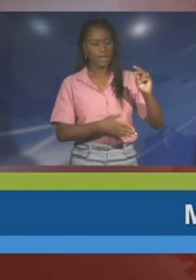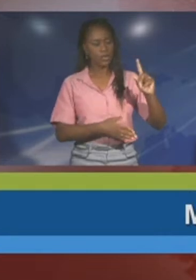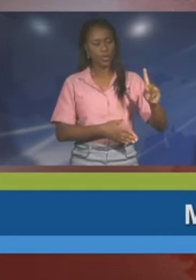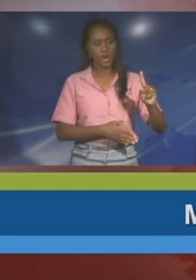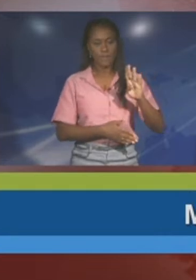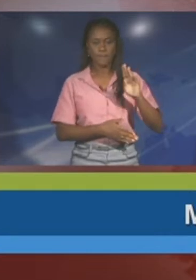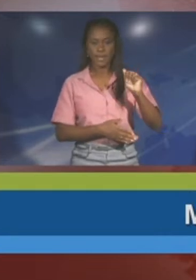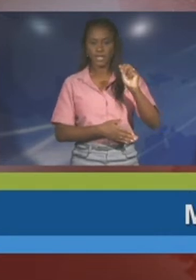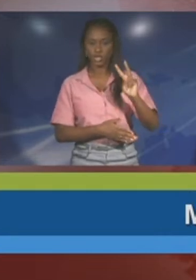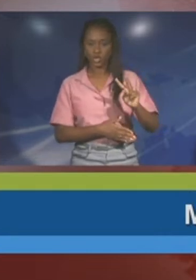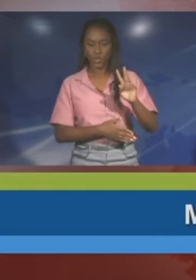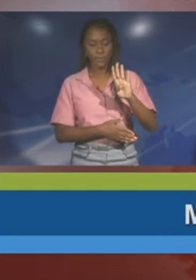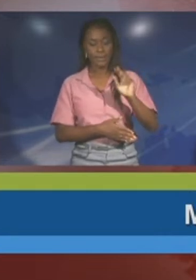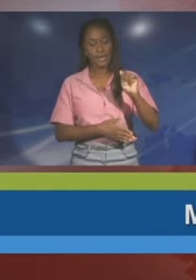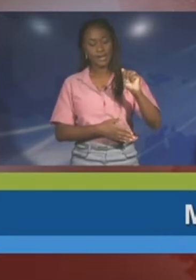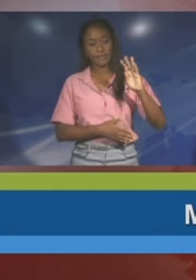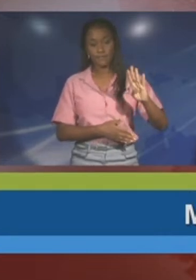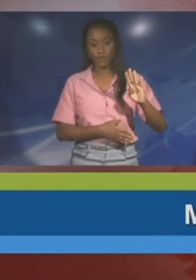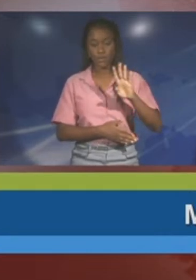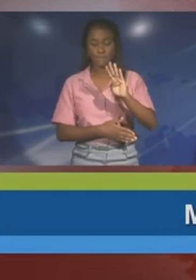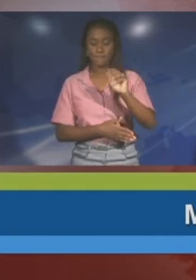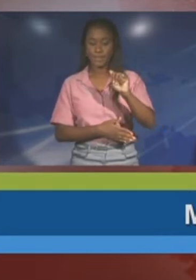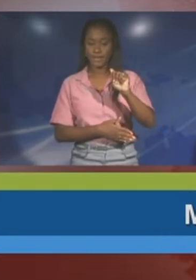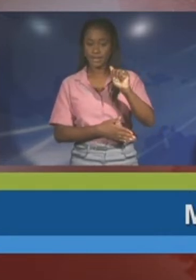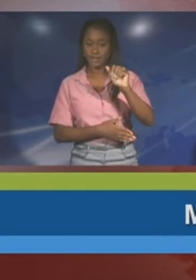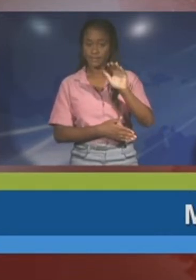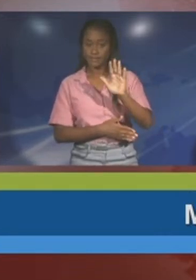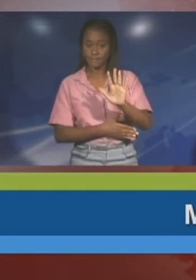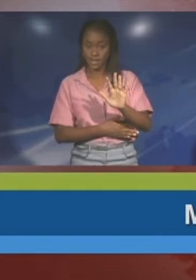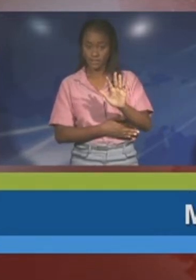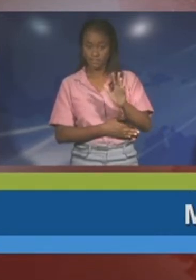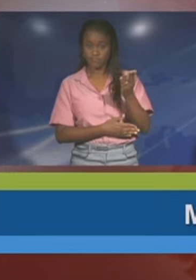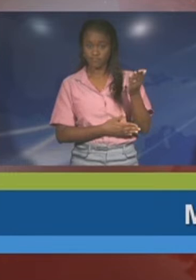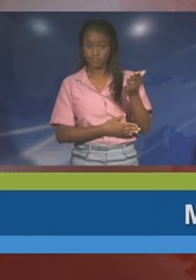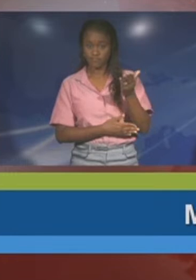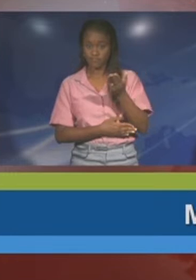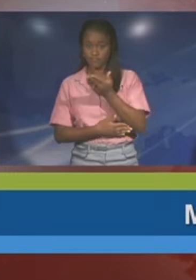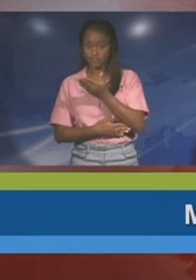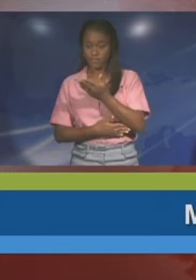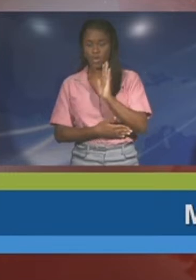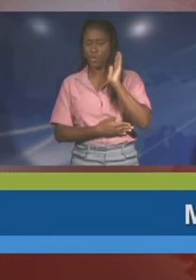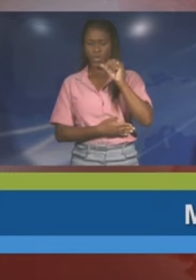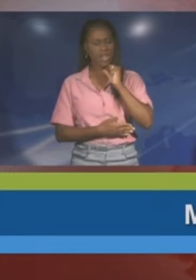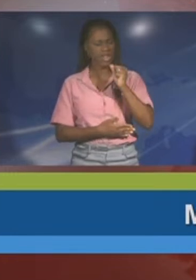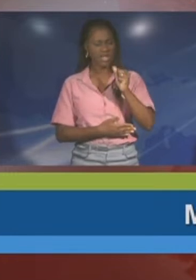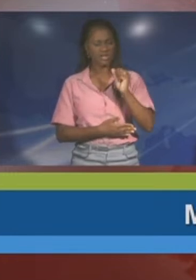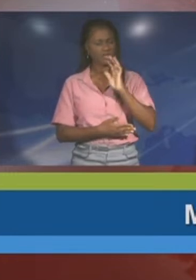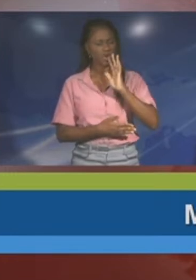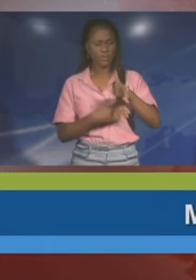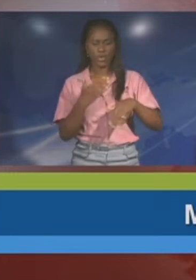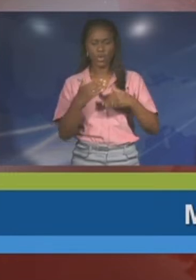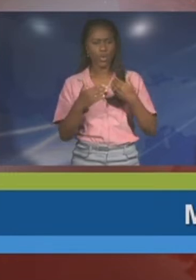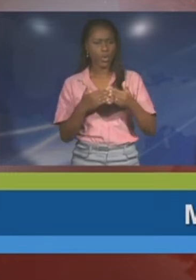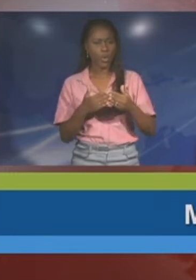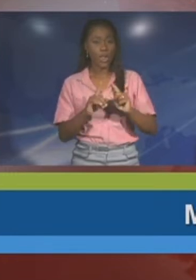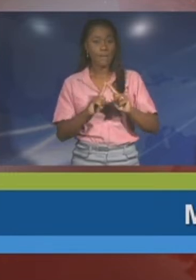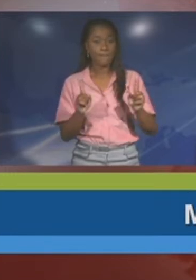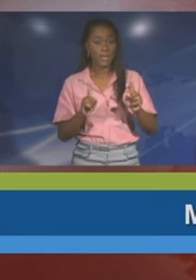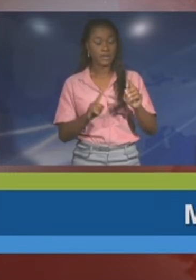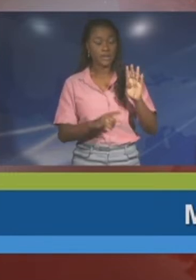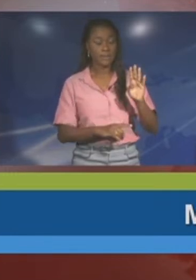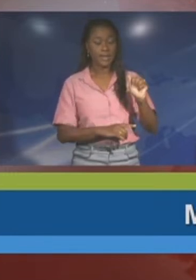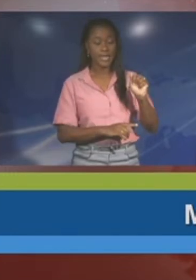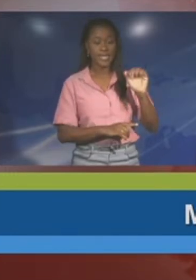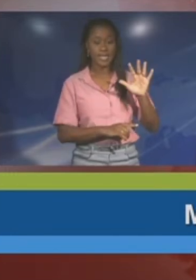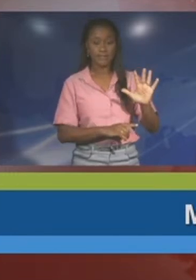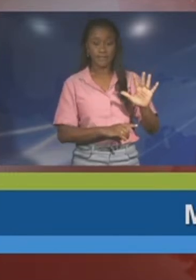BA2, BA4, and BA5, and just some general characteristics. I won't go into all of them, but for BA5,